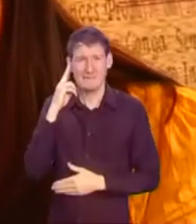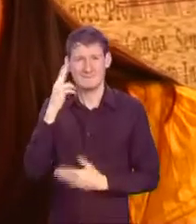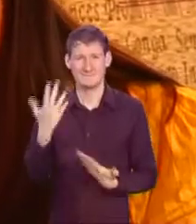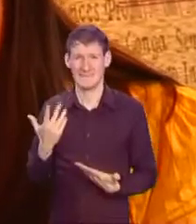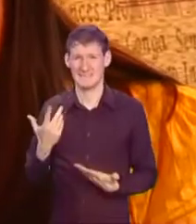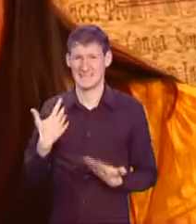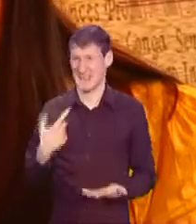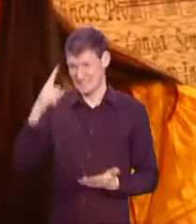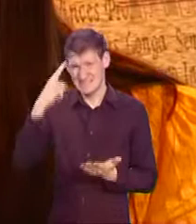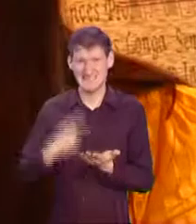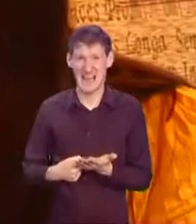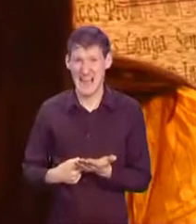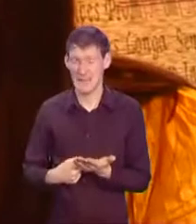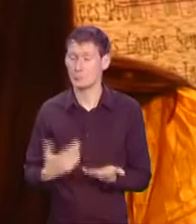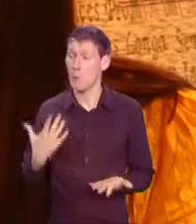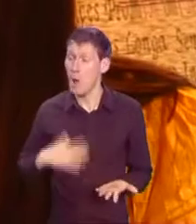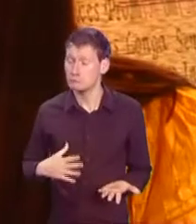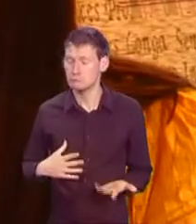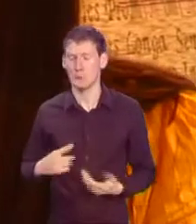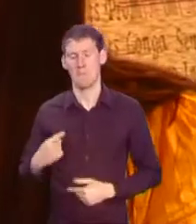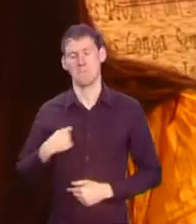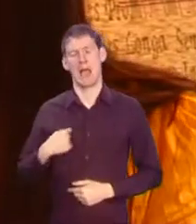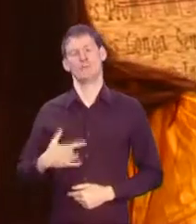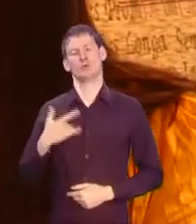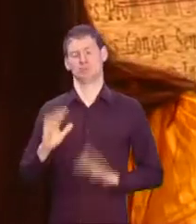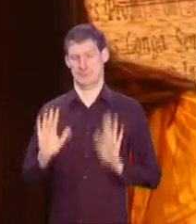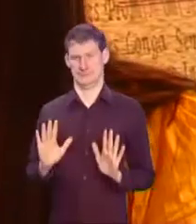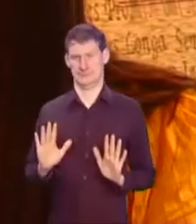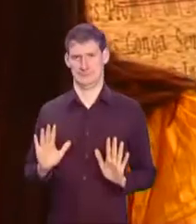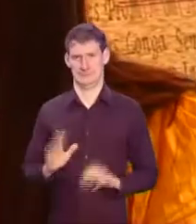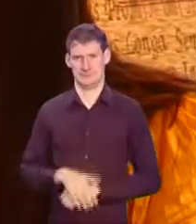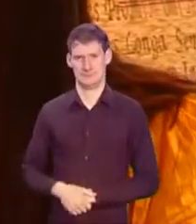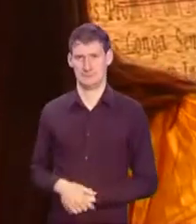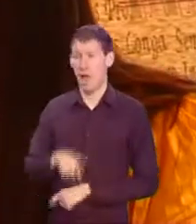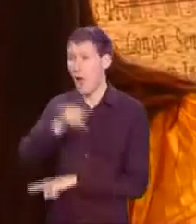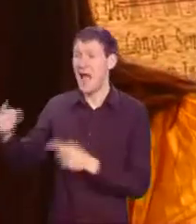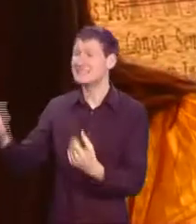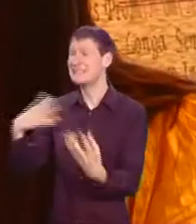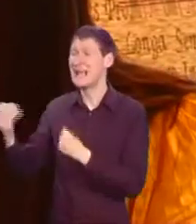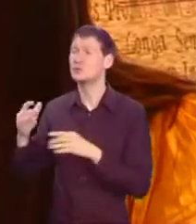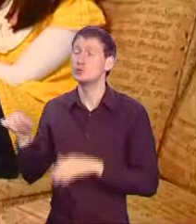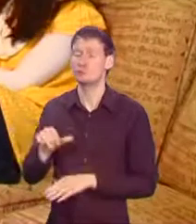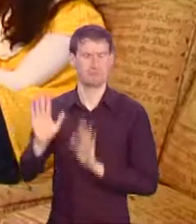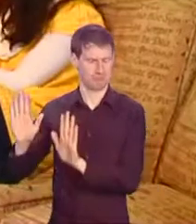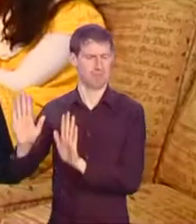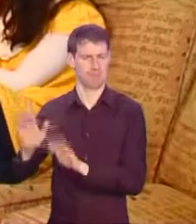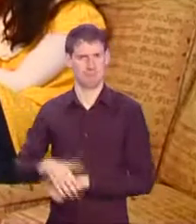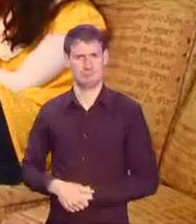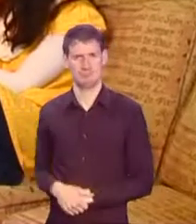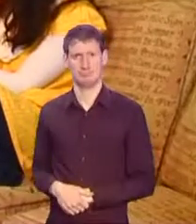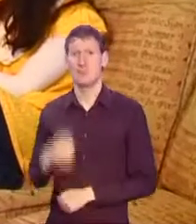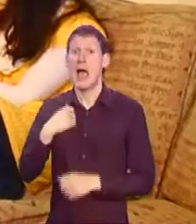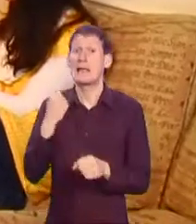deaf. But when I do decide, it'll be because I want it, not because everyone says I should. I'm going in the